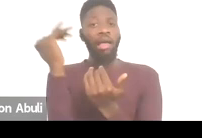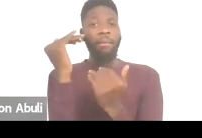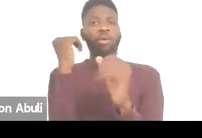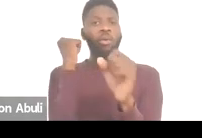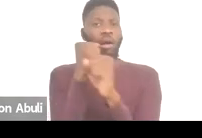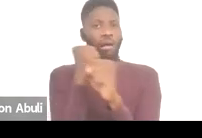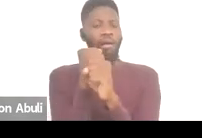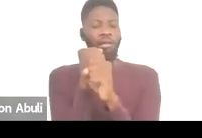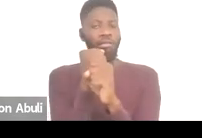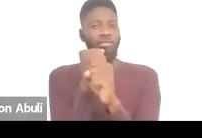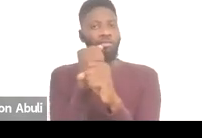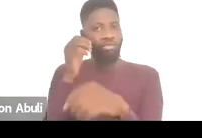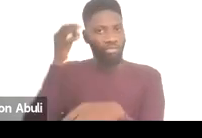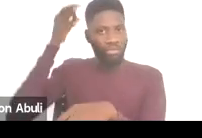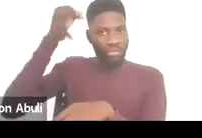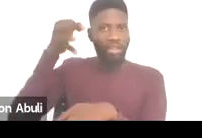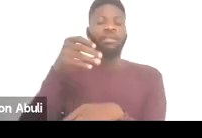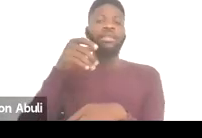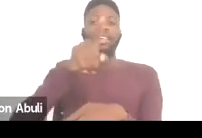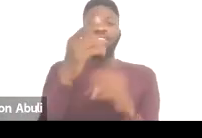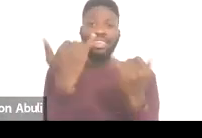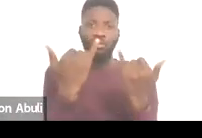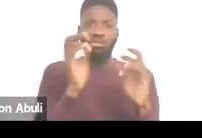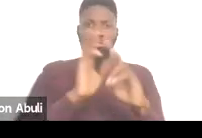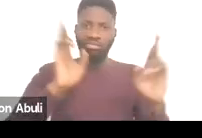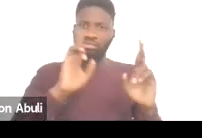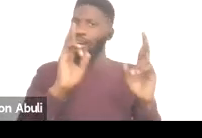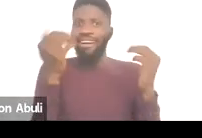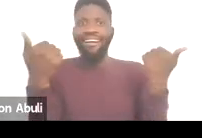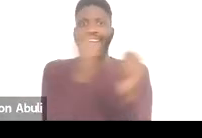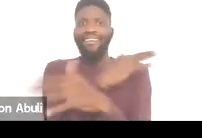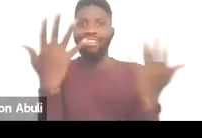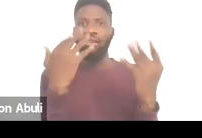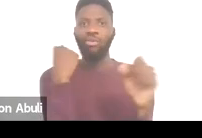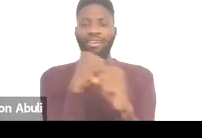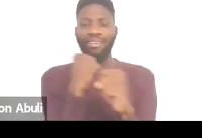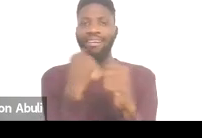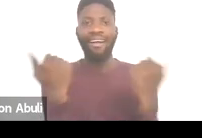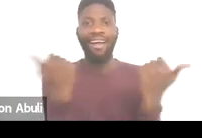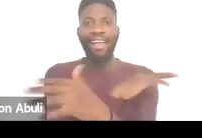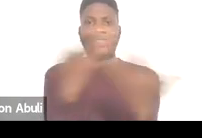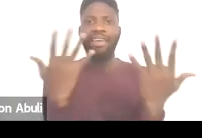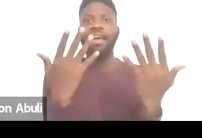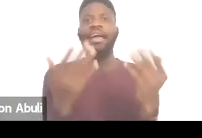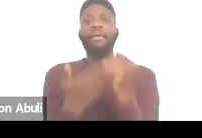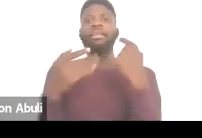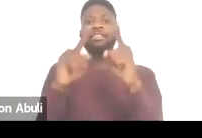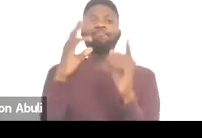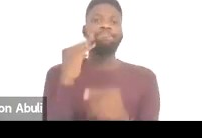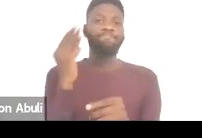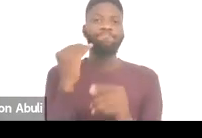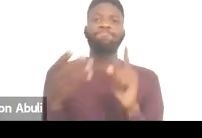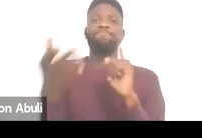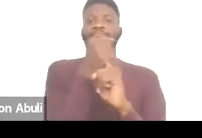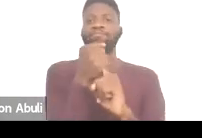world of work, you're ready to take up anything that would provide you the experience